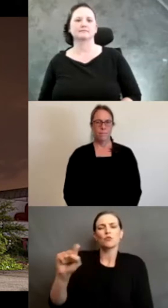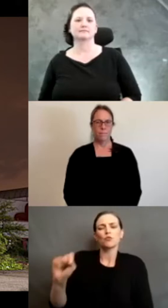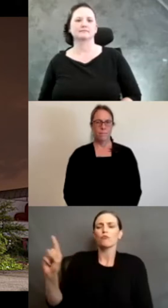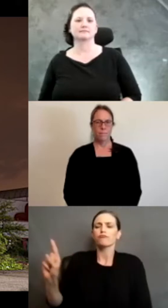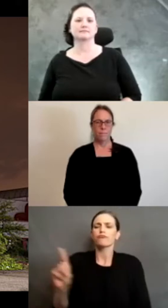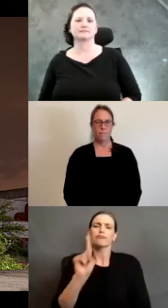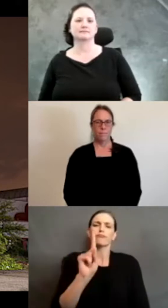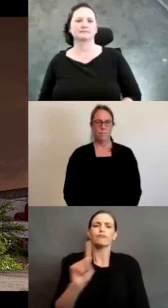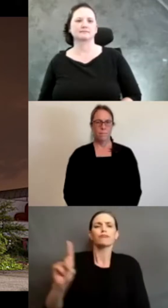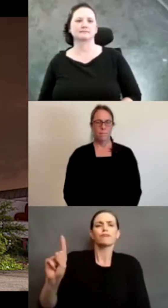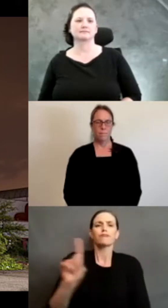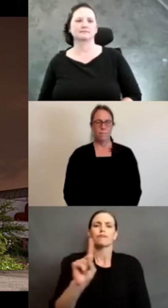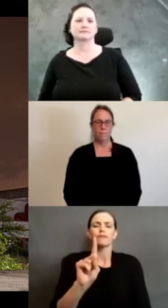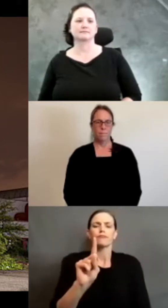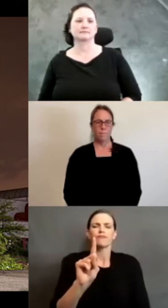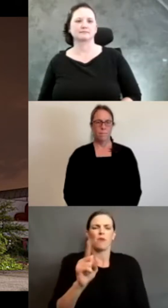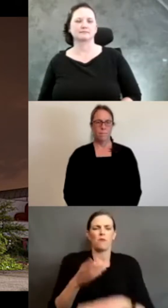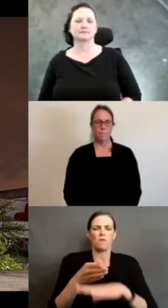doors.